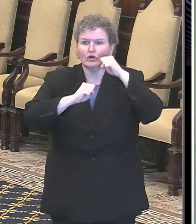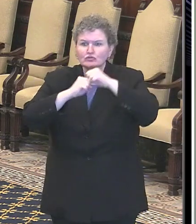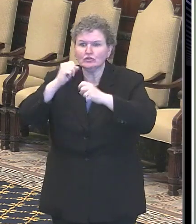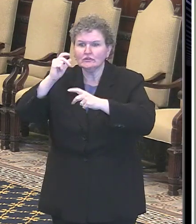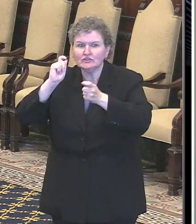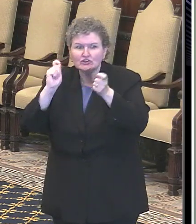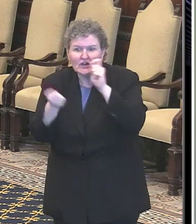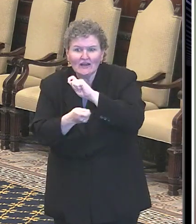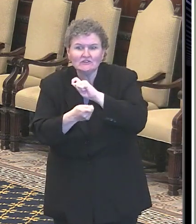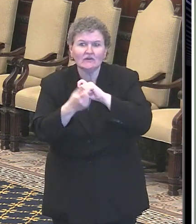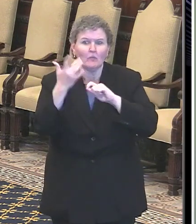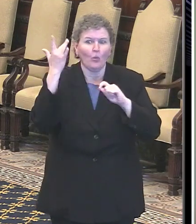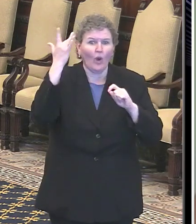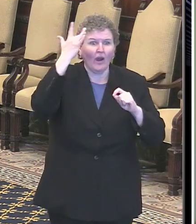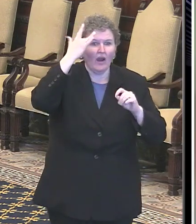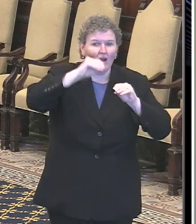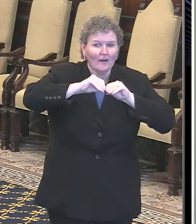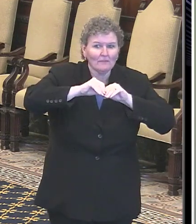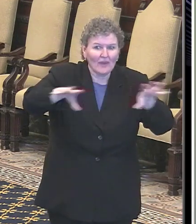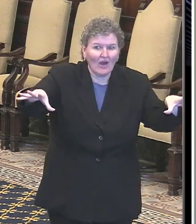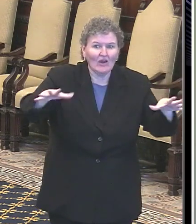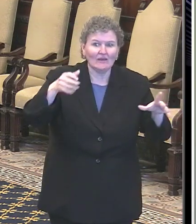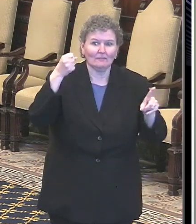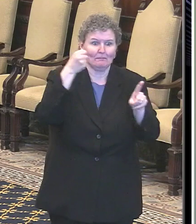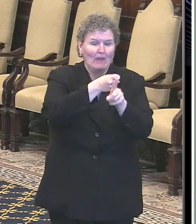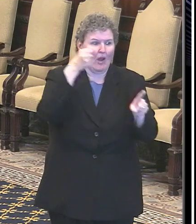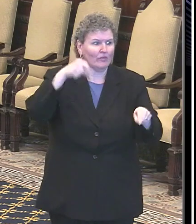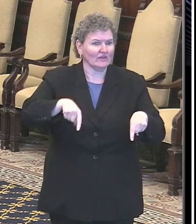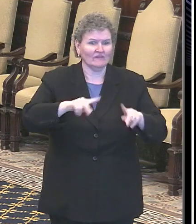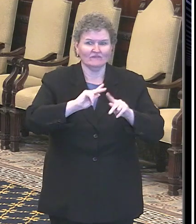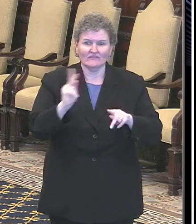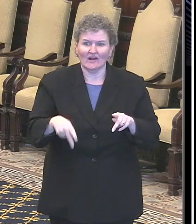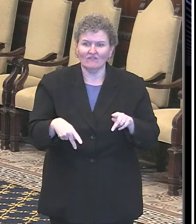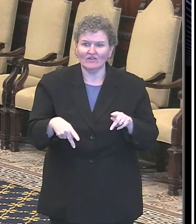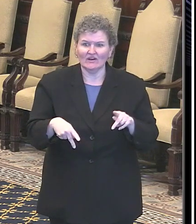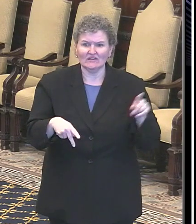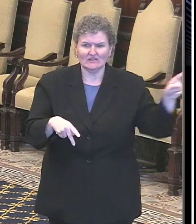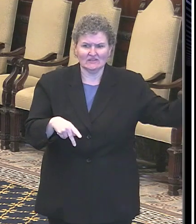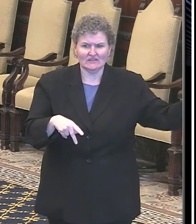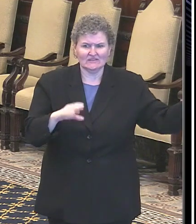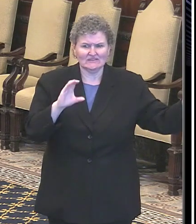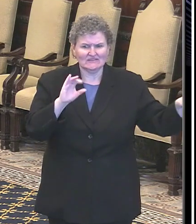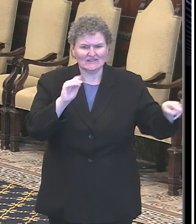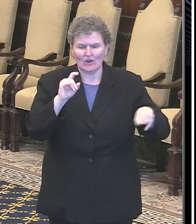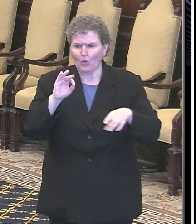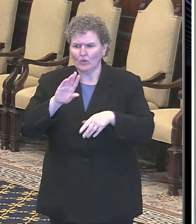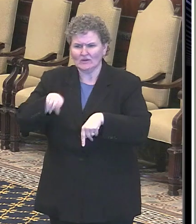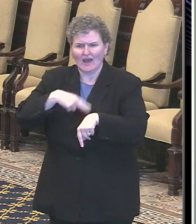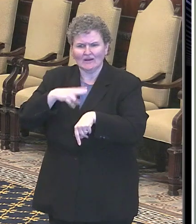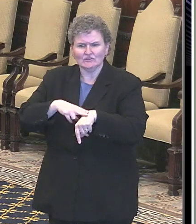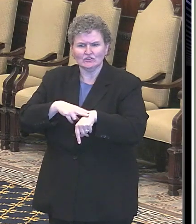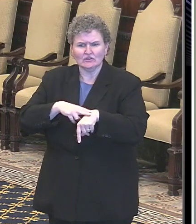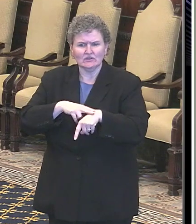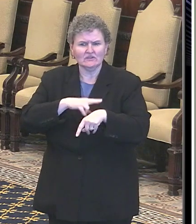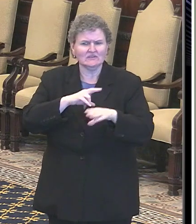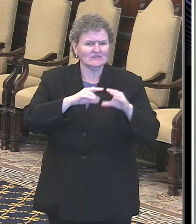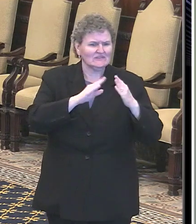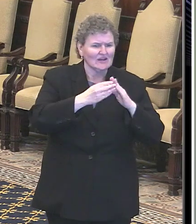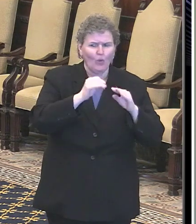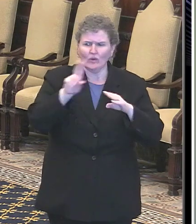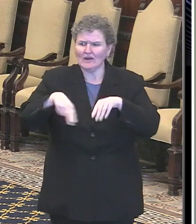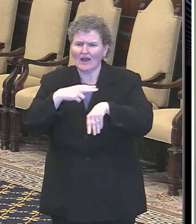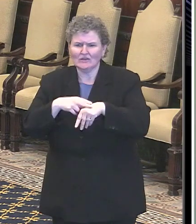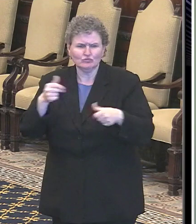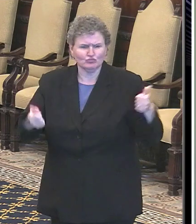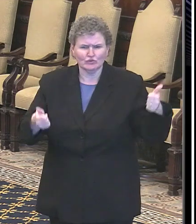the pandemic has done to the city and general country. On a city basis or national basis? national basis or city basis, general